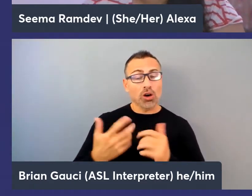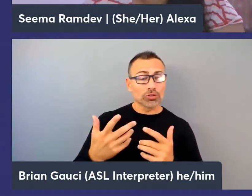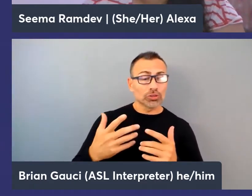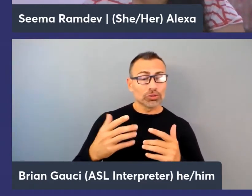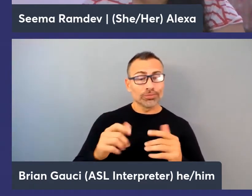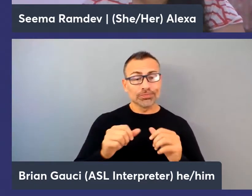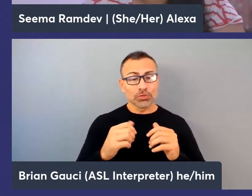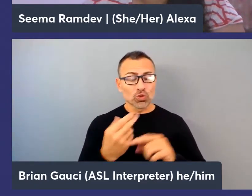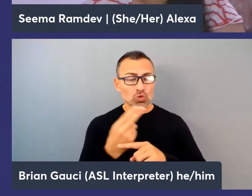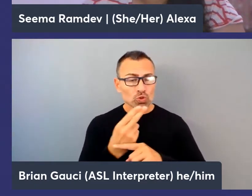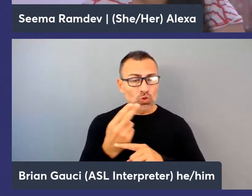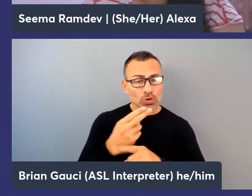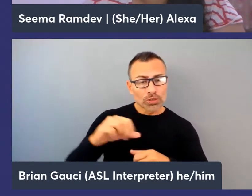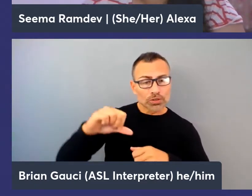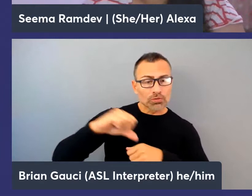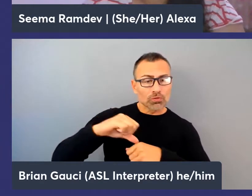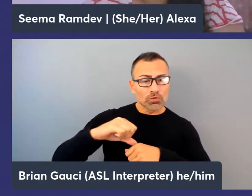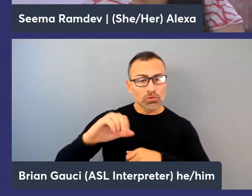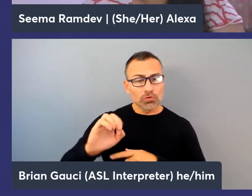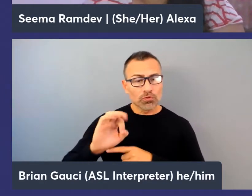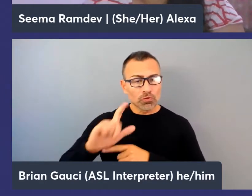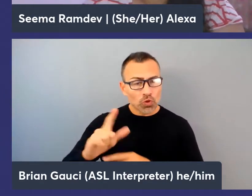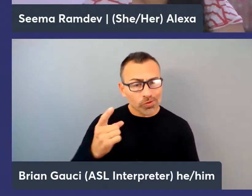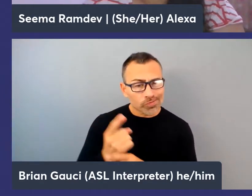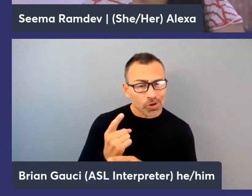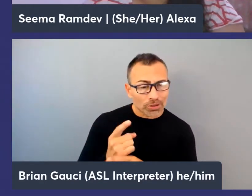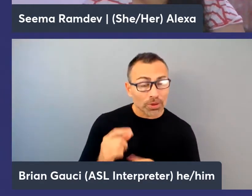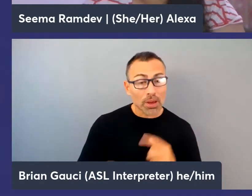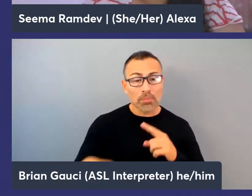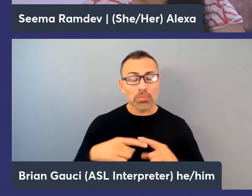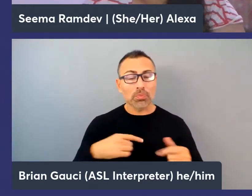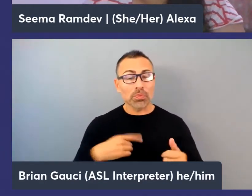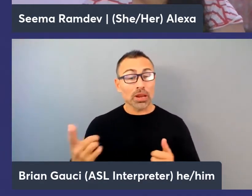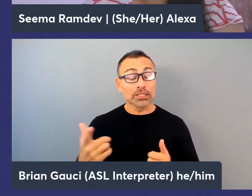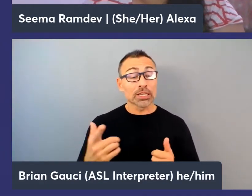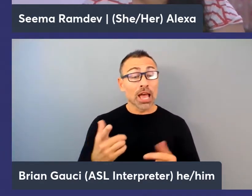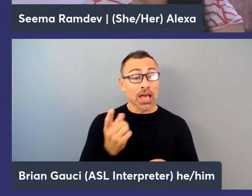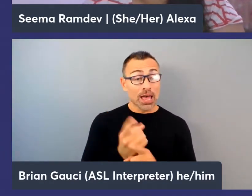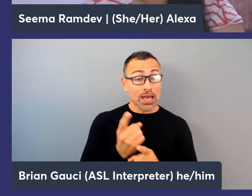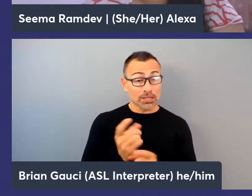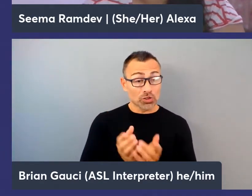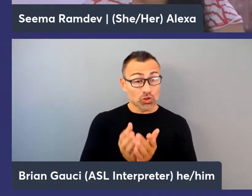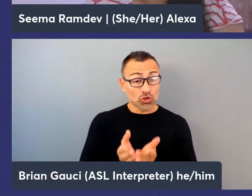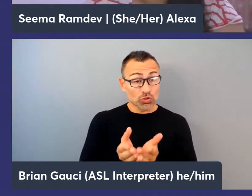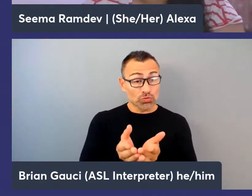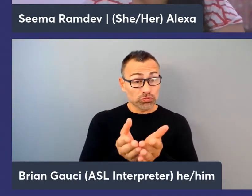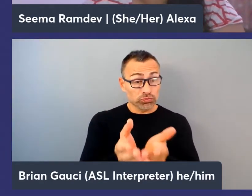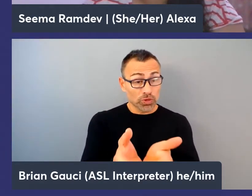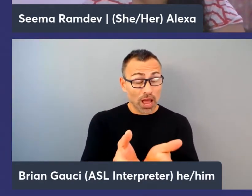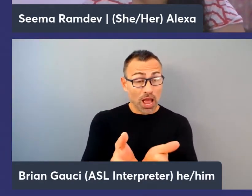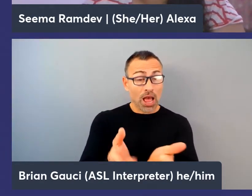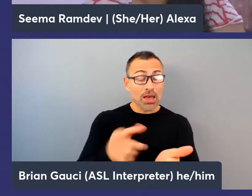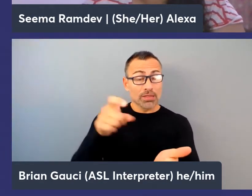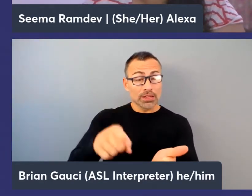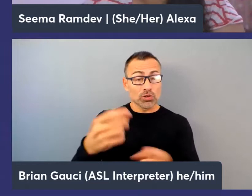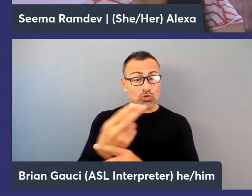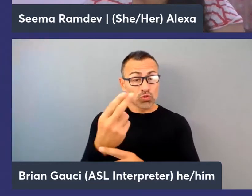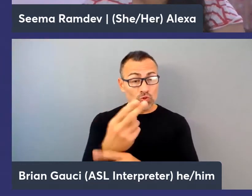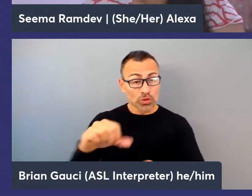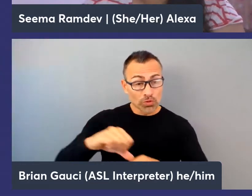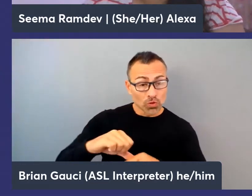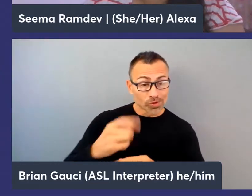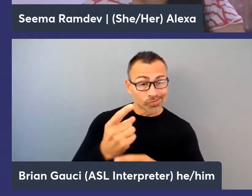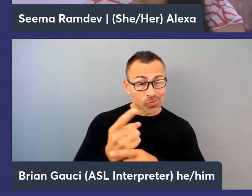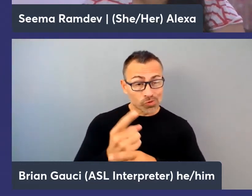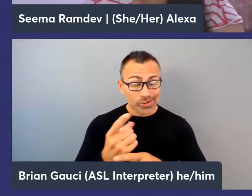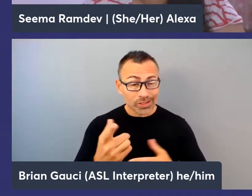that whenever the ship is transporting the good, they can avoid the storm. We have so many different use